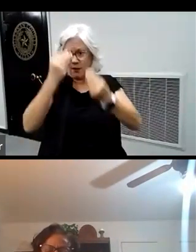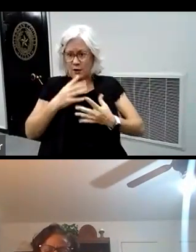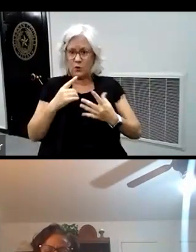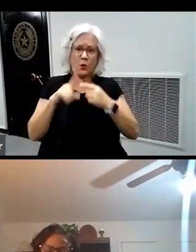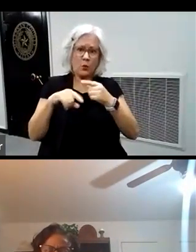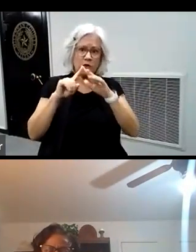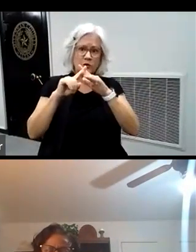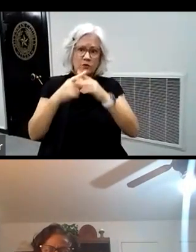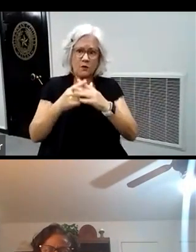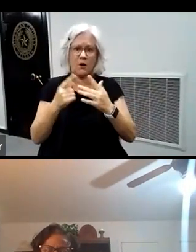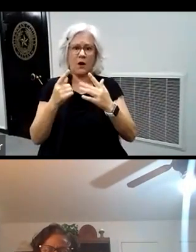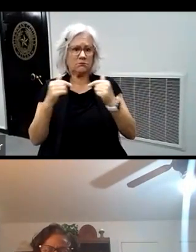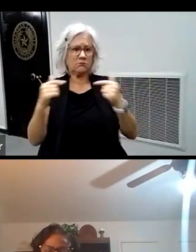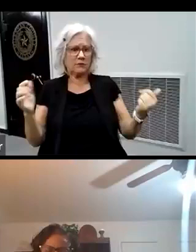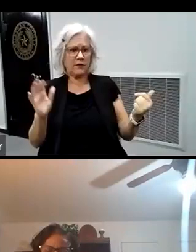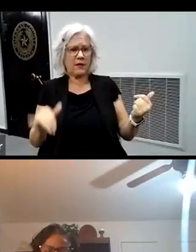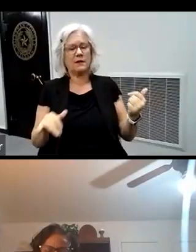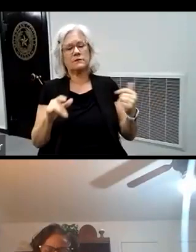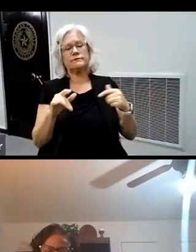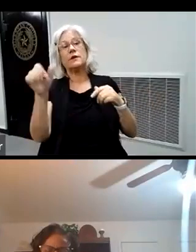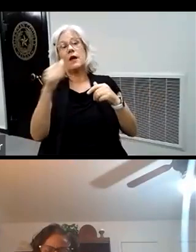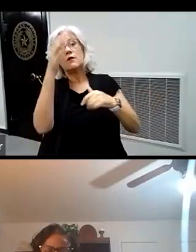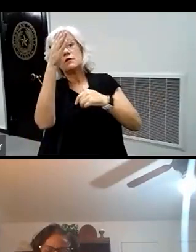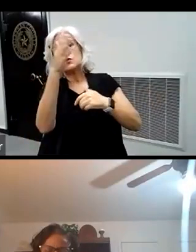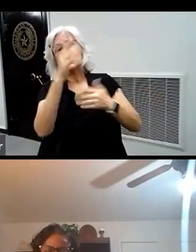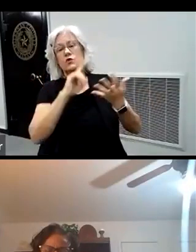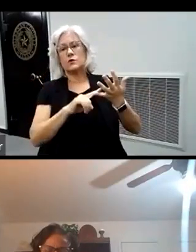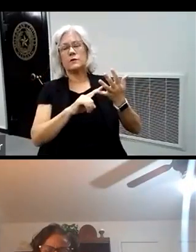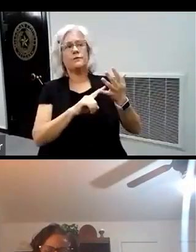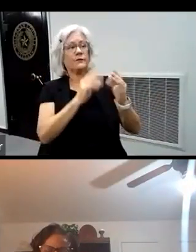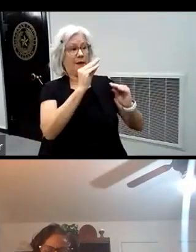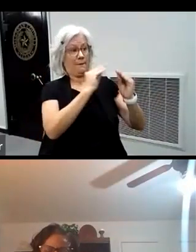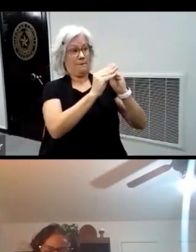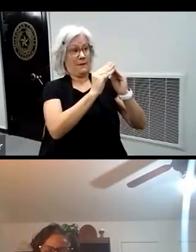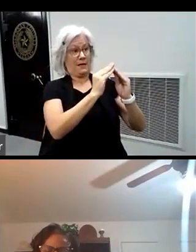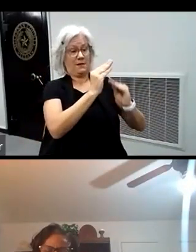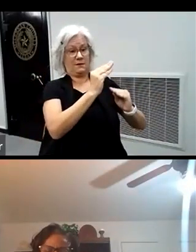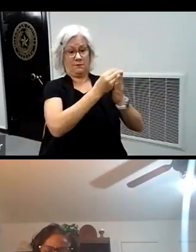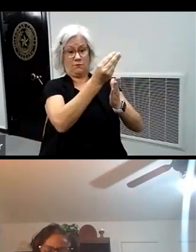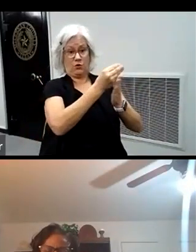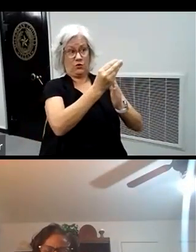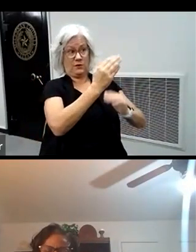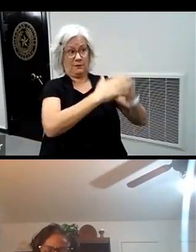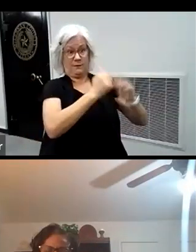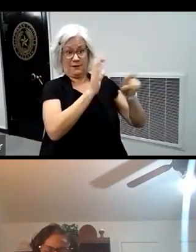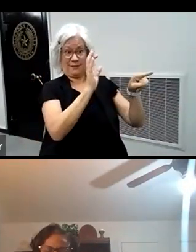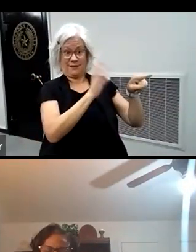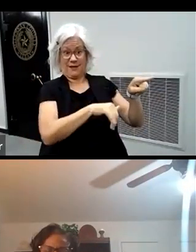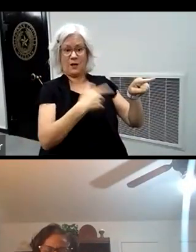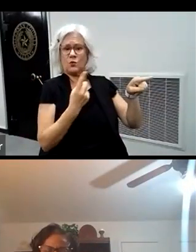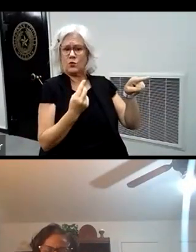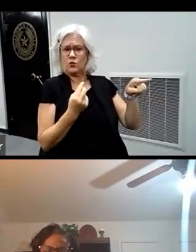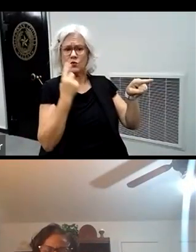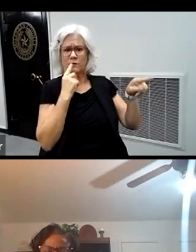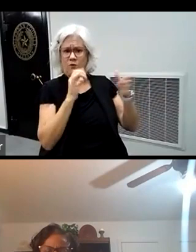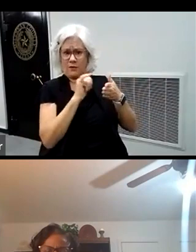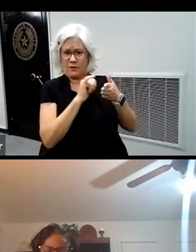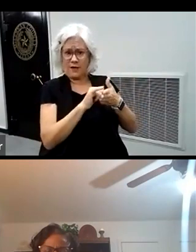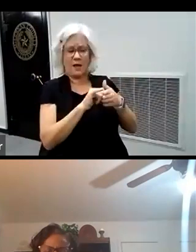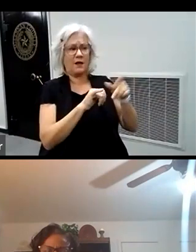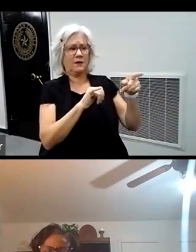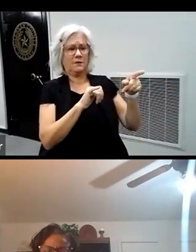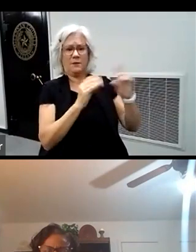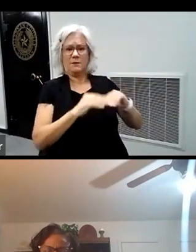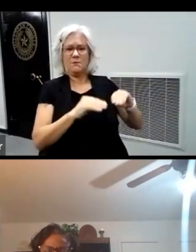that, we're looking at the maintenance and purchasing building on what can be done with it as far as the second floor for regaining a little bit of space